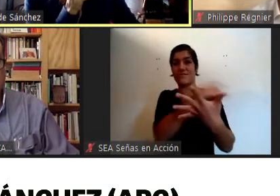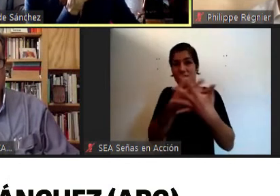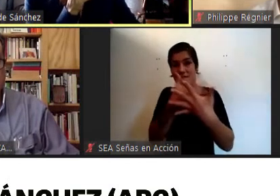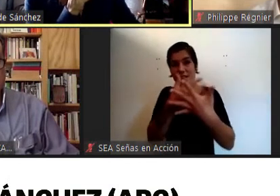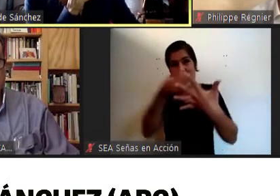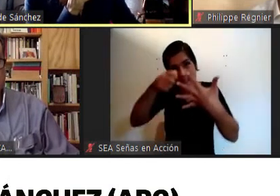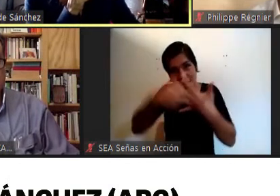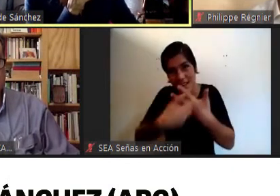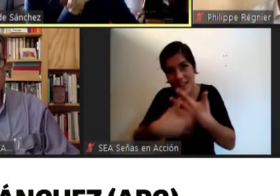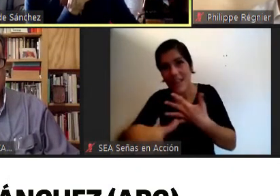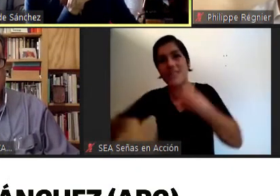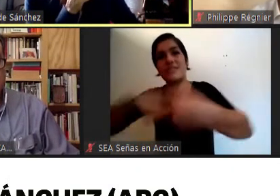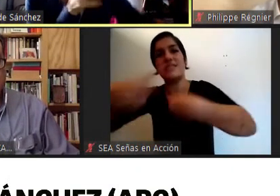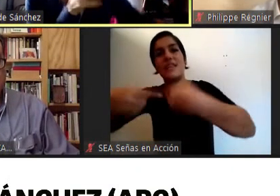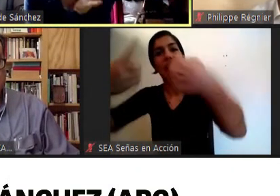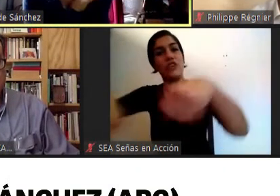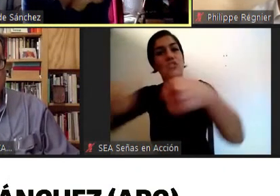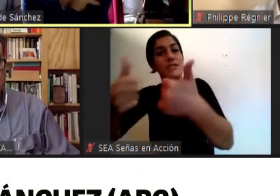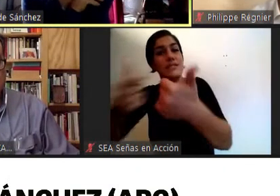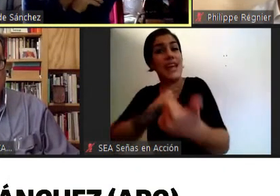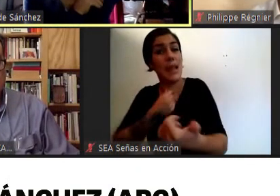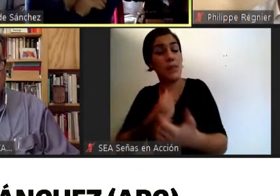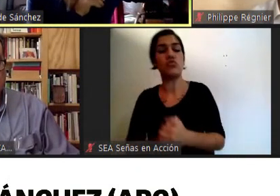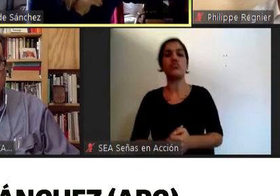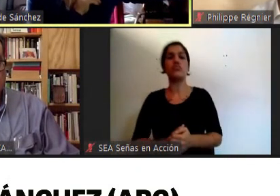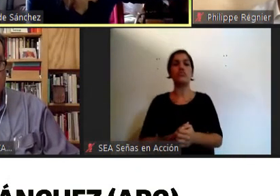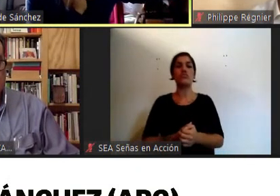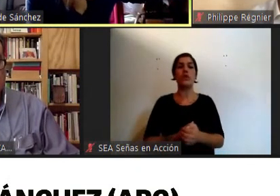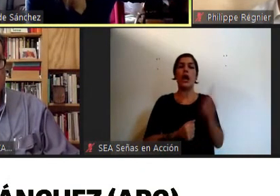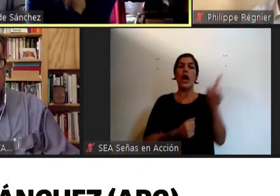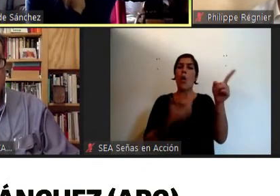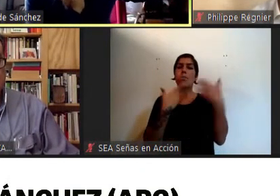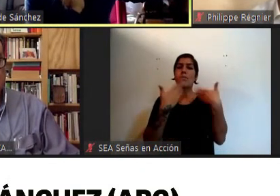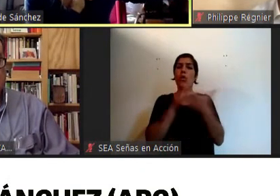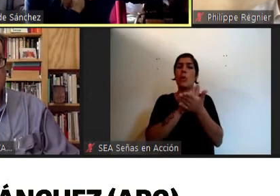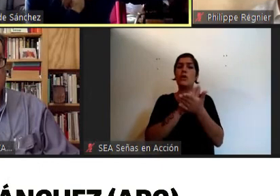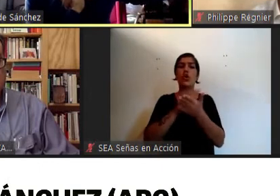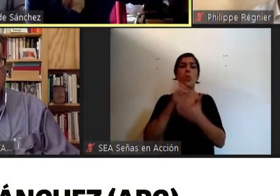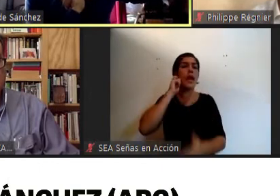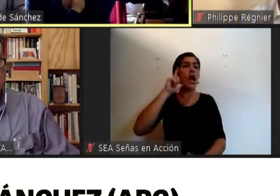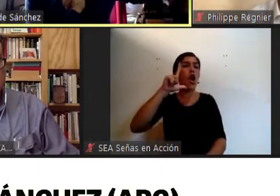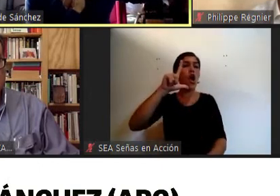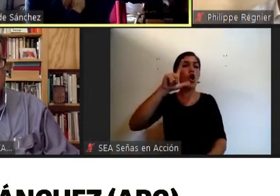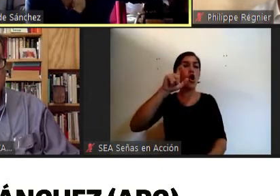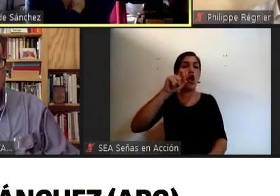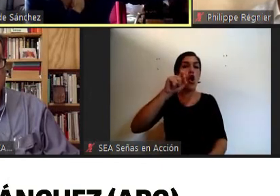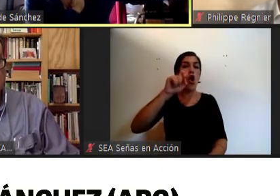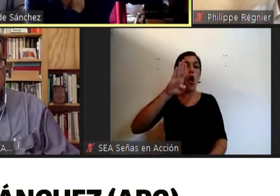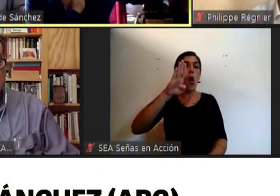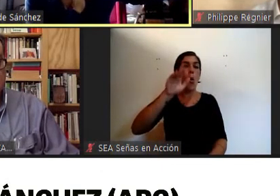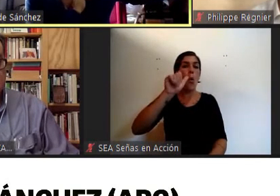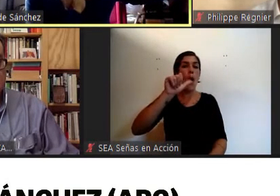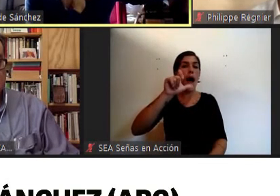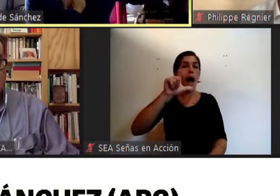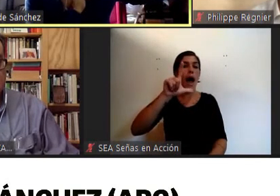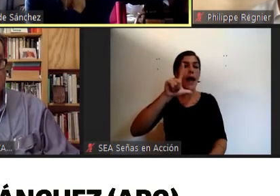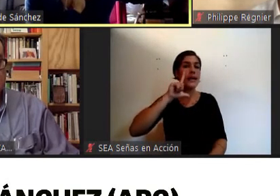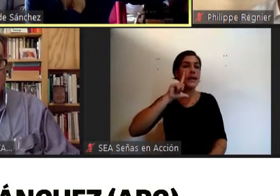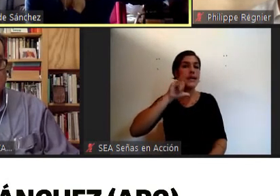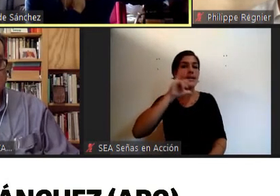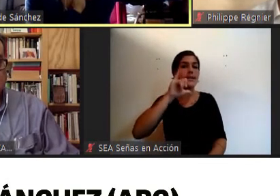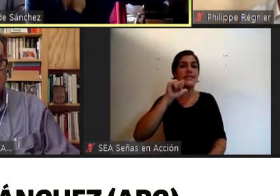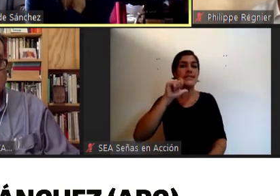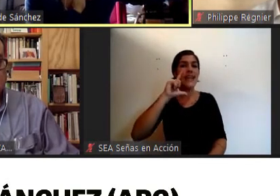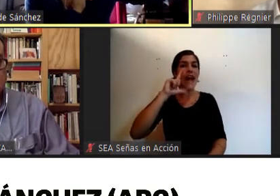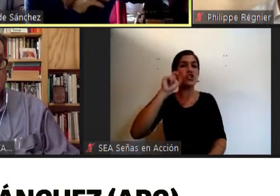Cuauhtémoc mentioned we are moving on to a critical globalization. On the other hand, well, this week I